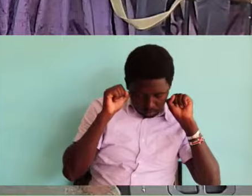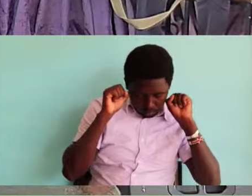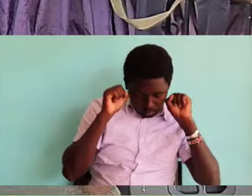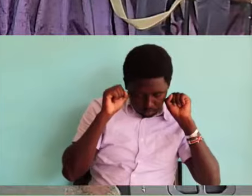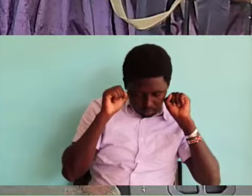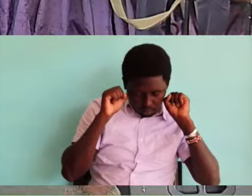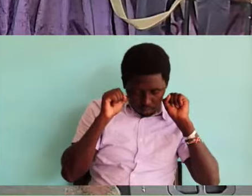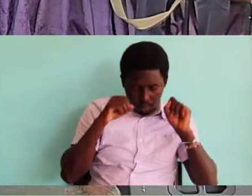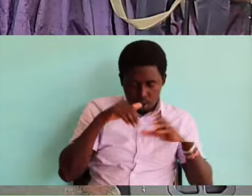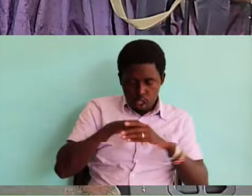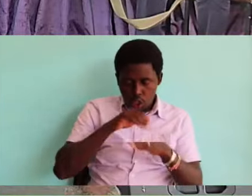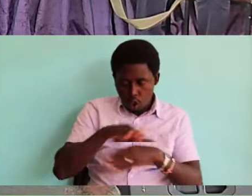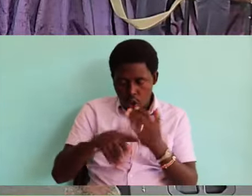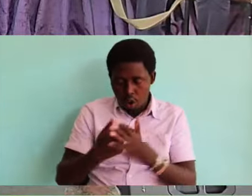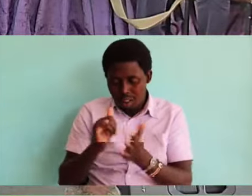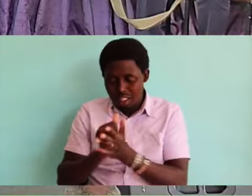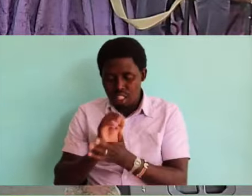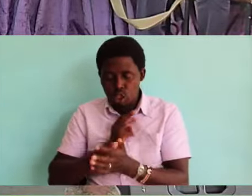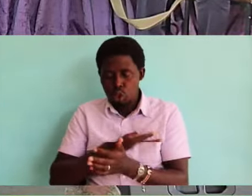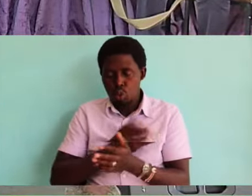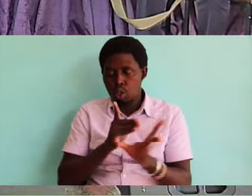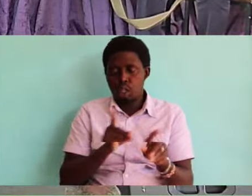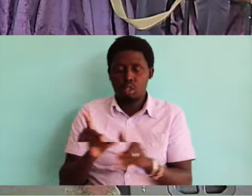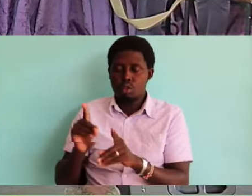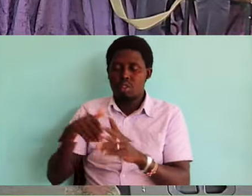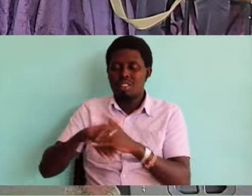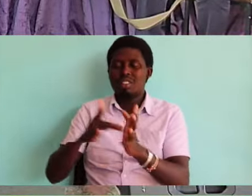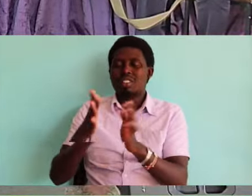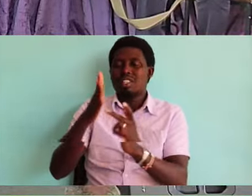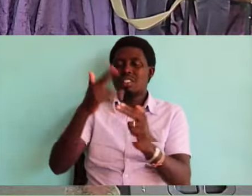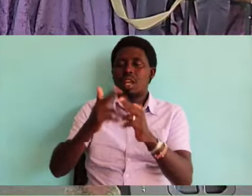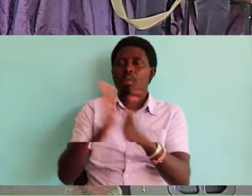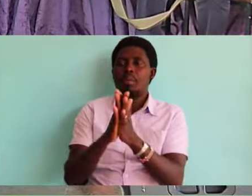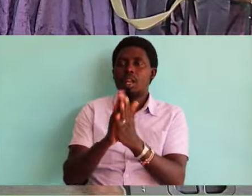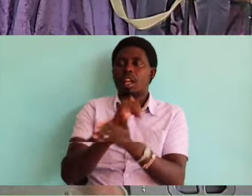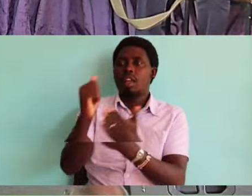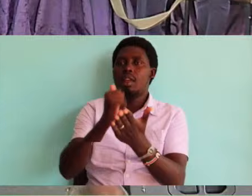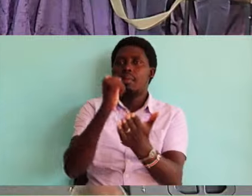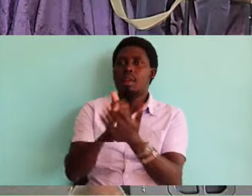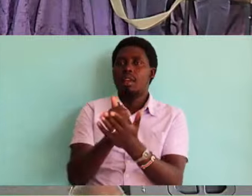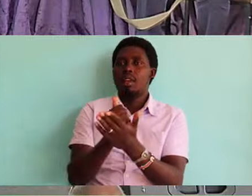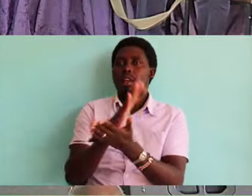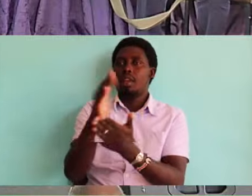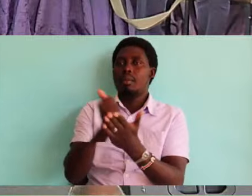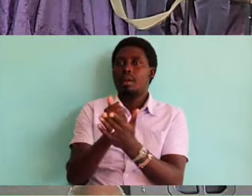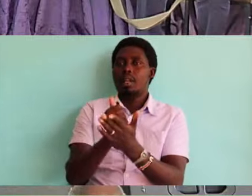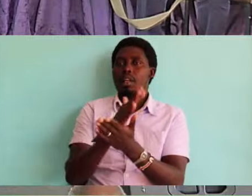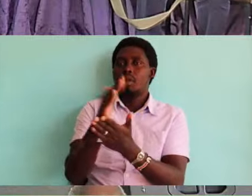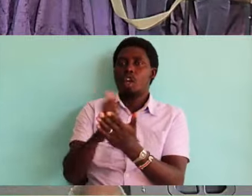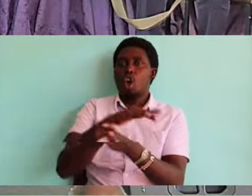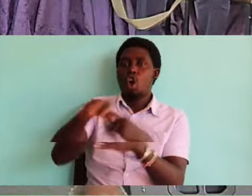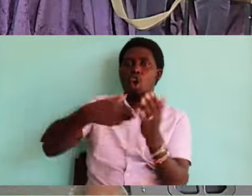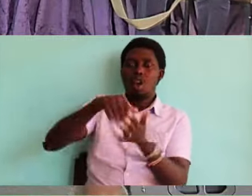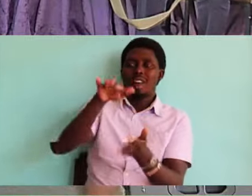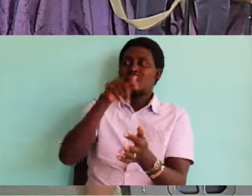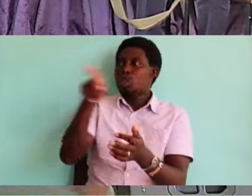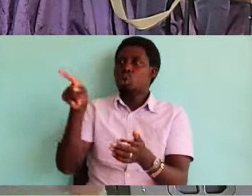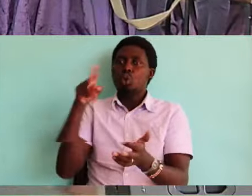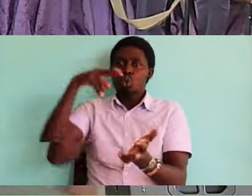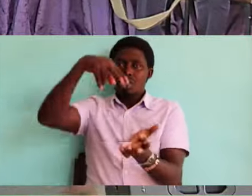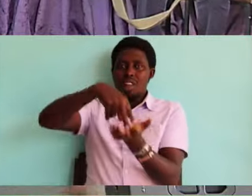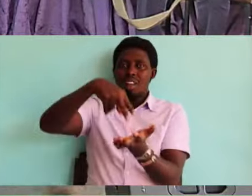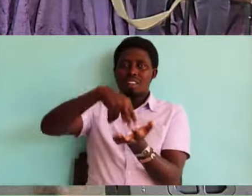in all that we do. In Jesus' name we pray. Amen. Let me request us to rise up as we,